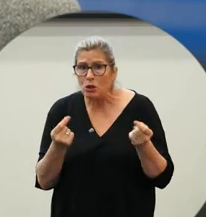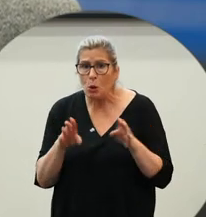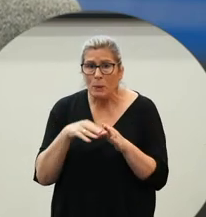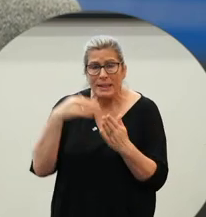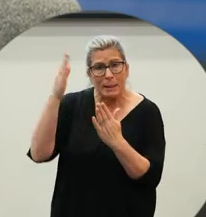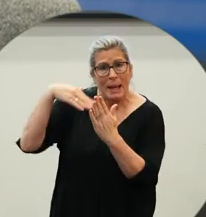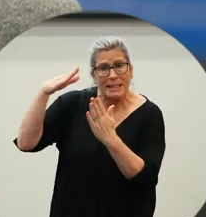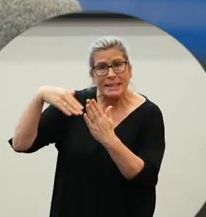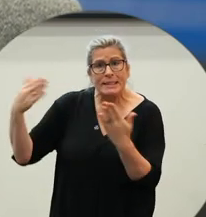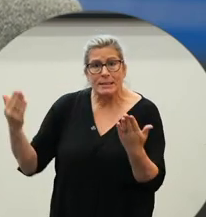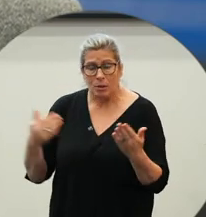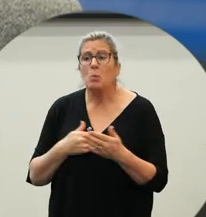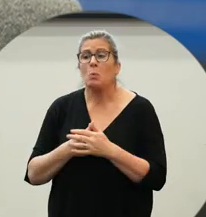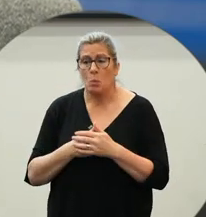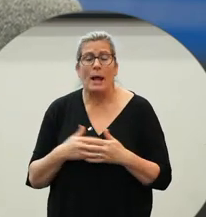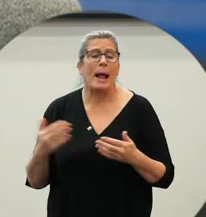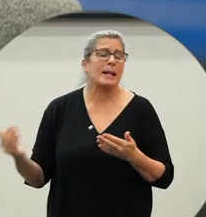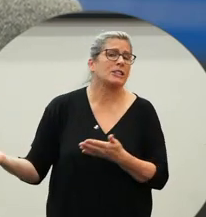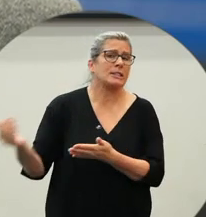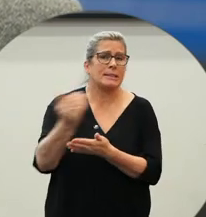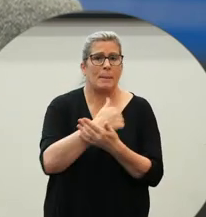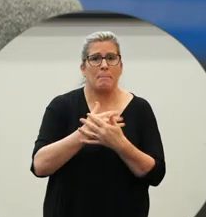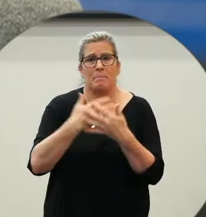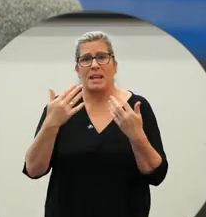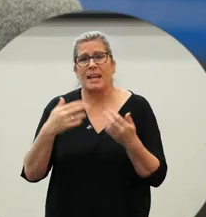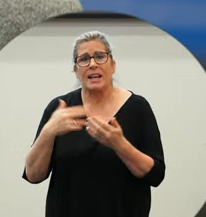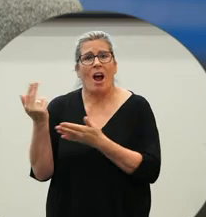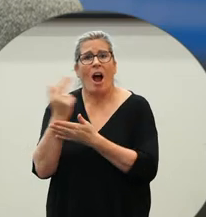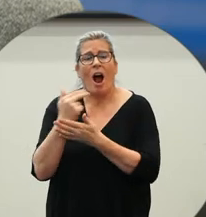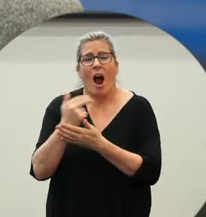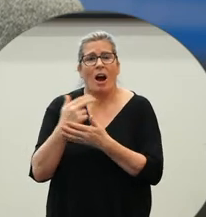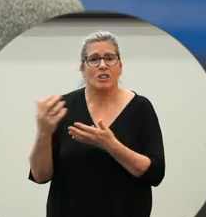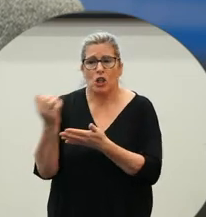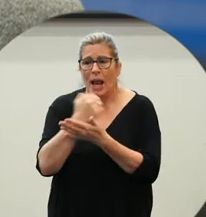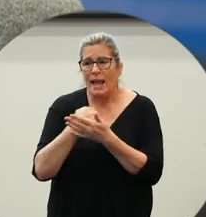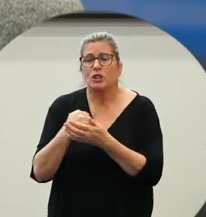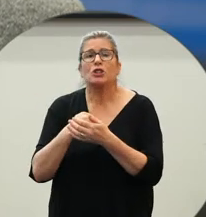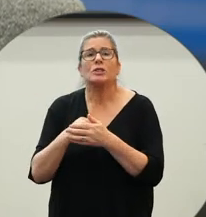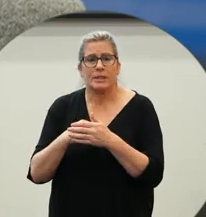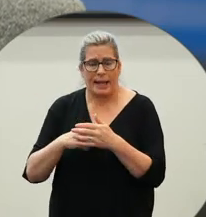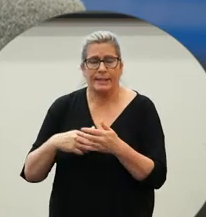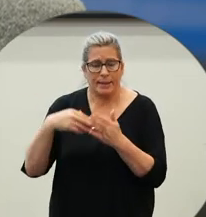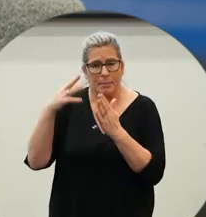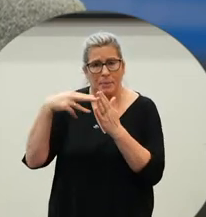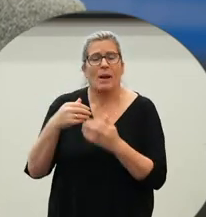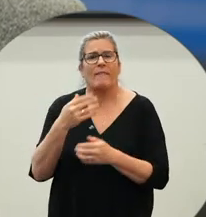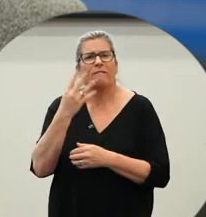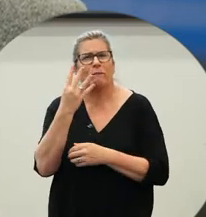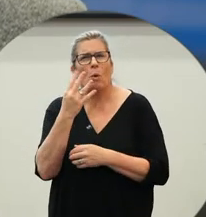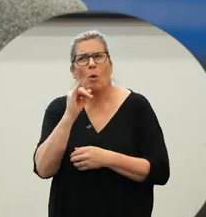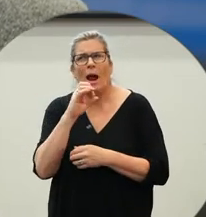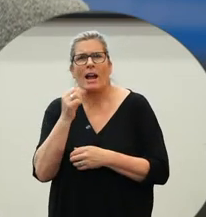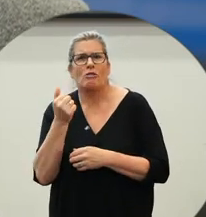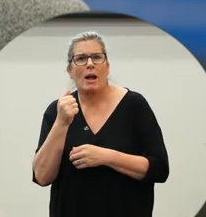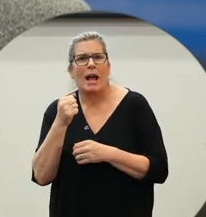Steal the bit art collection in Wicklow, and then hold it until there was 4 IRA prisoners in London, and they wanted